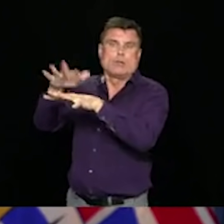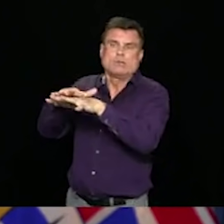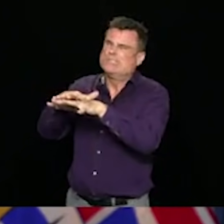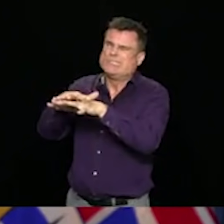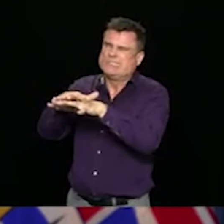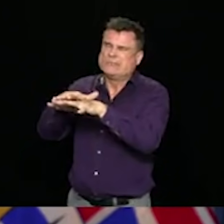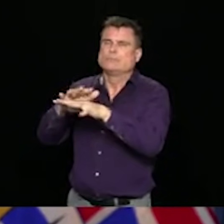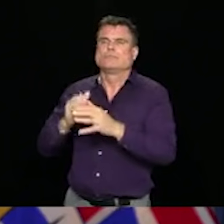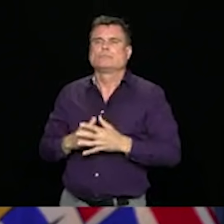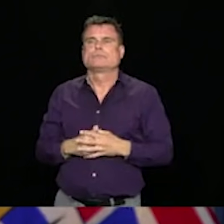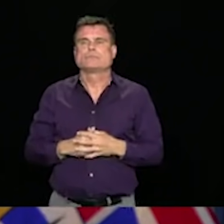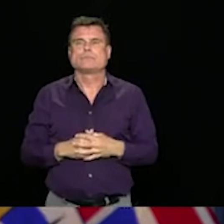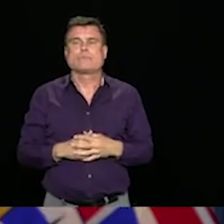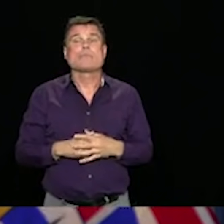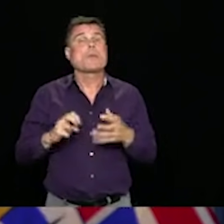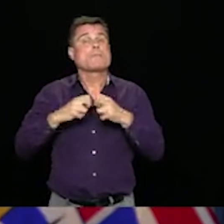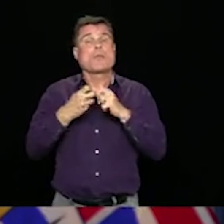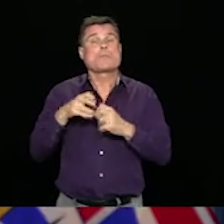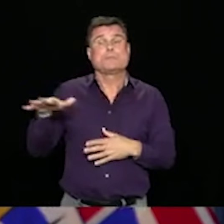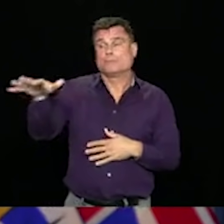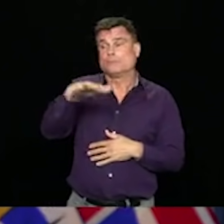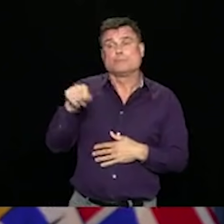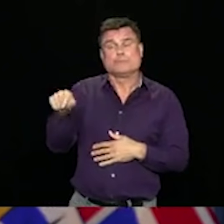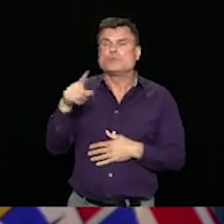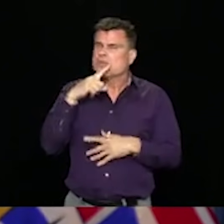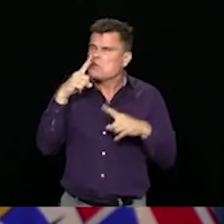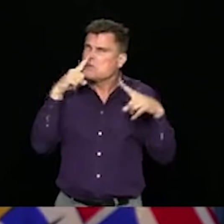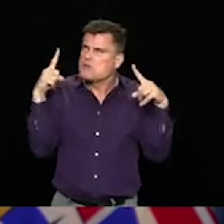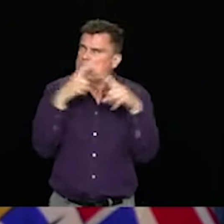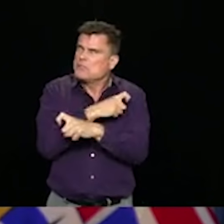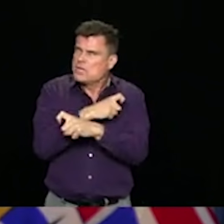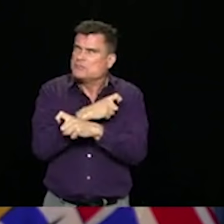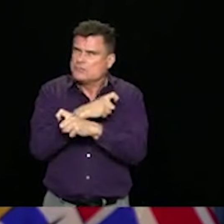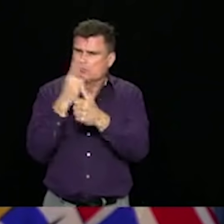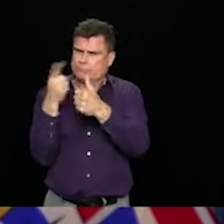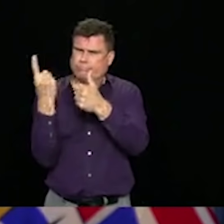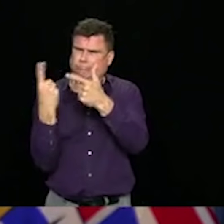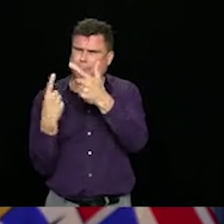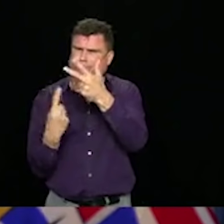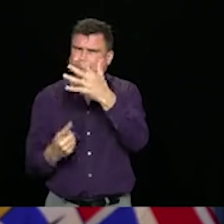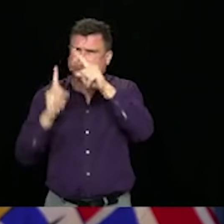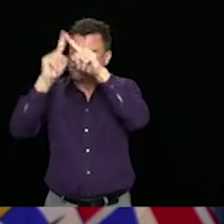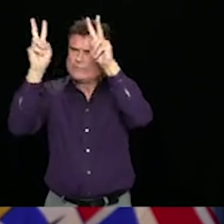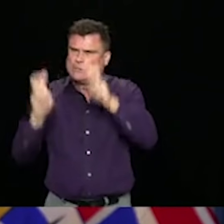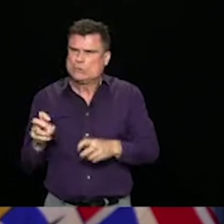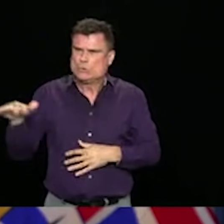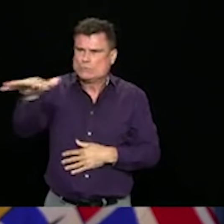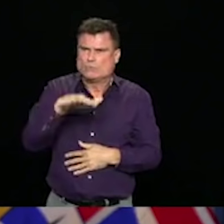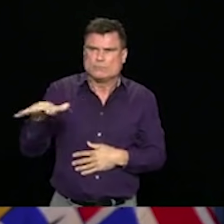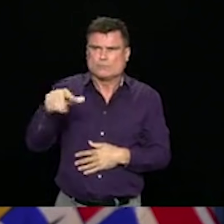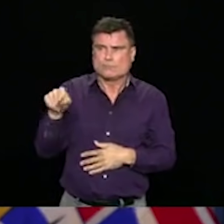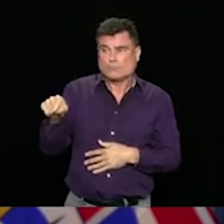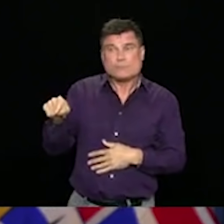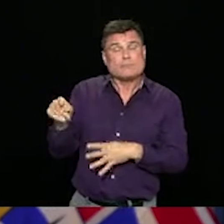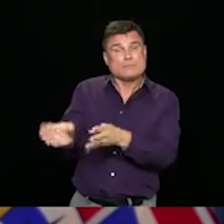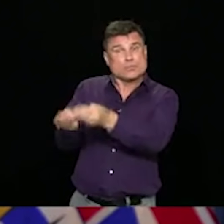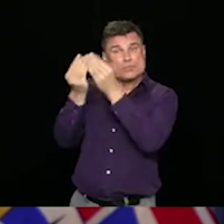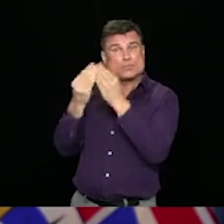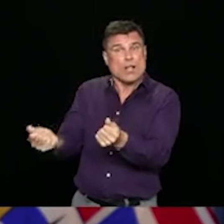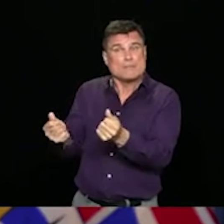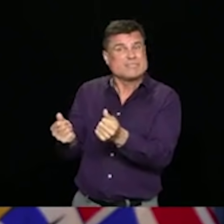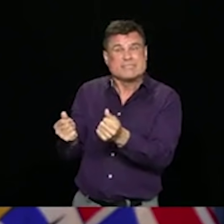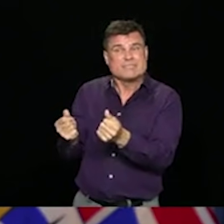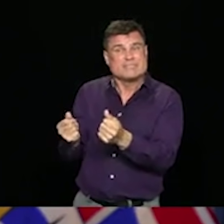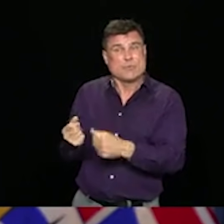complex problem, as I have said many times, and there are many pieces that need to go into the solution. And we have not forgotten that, and we